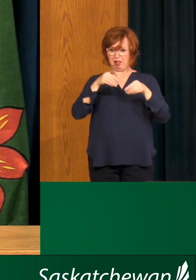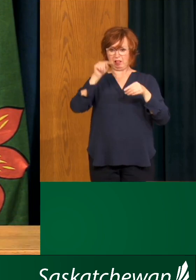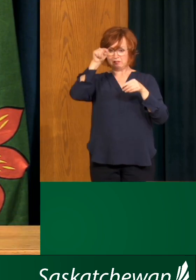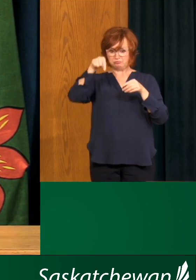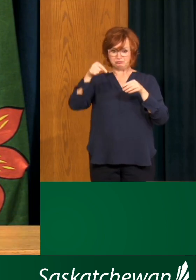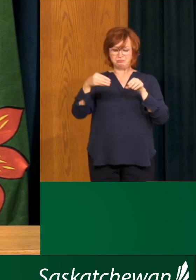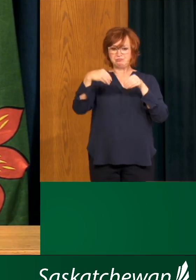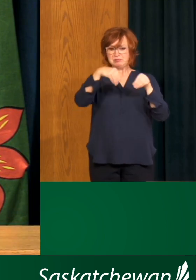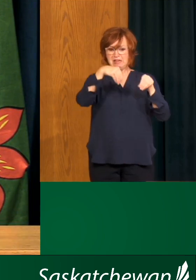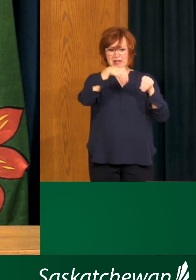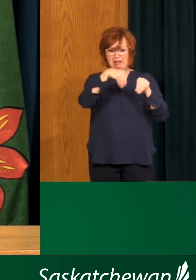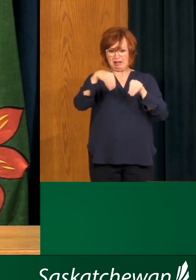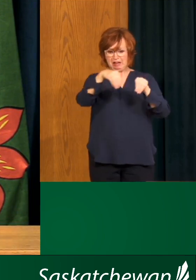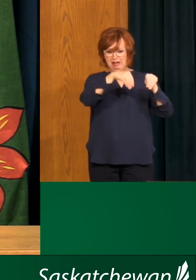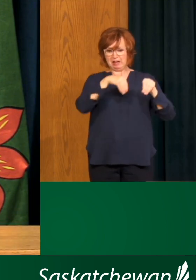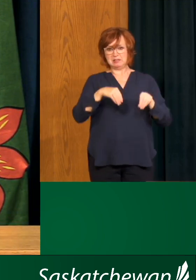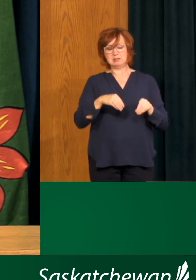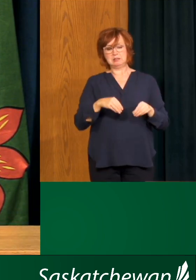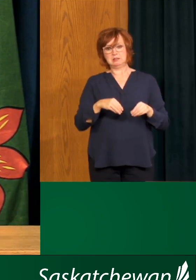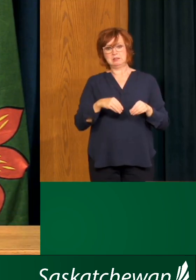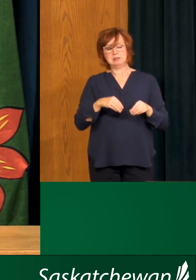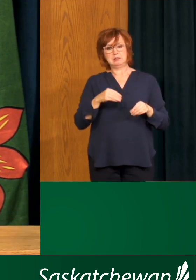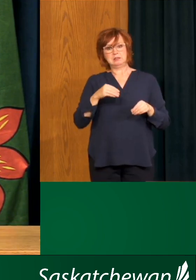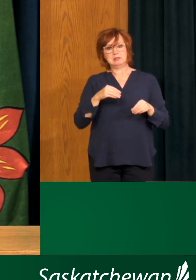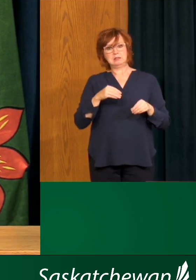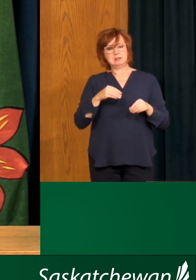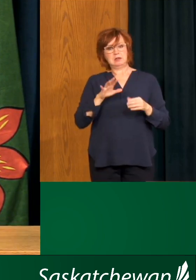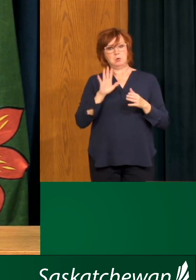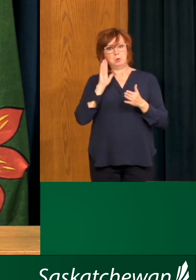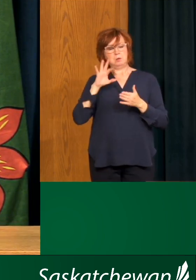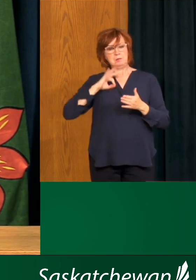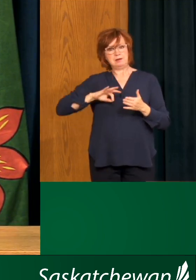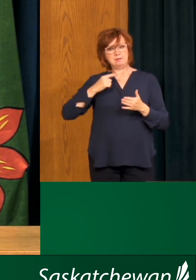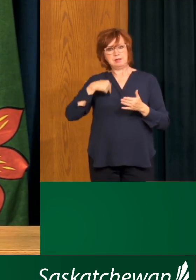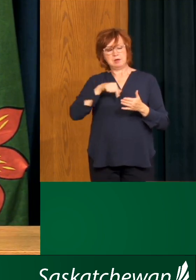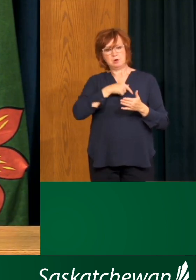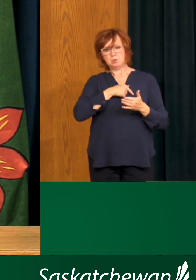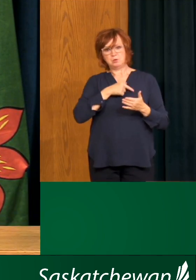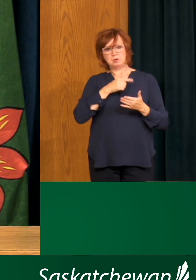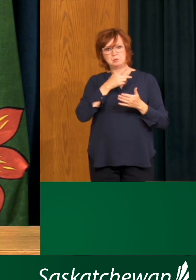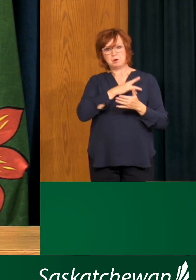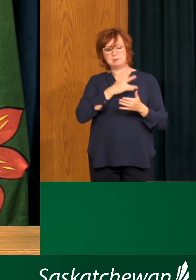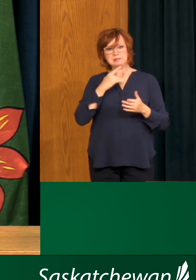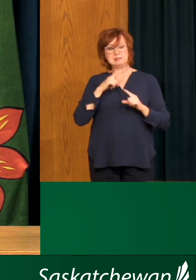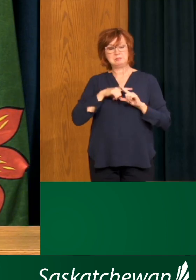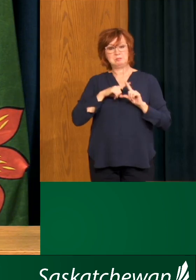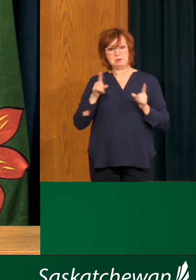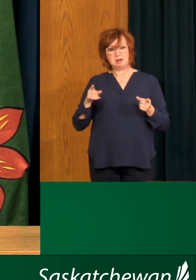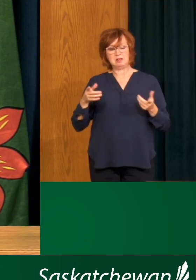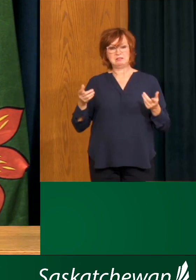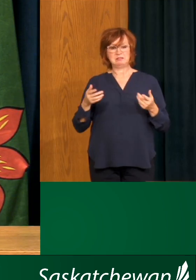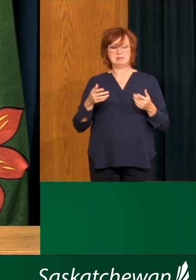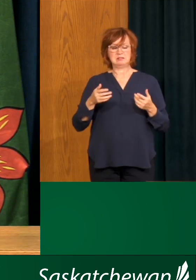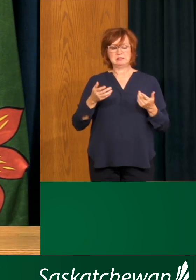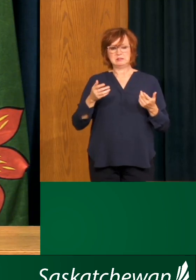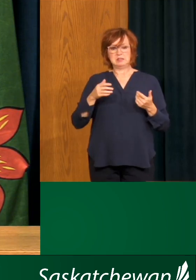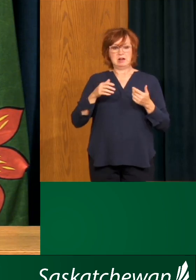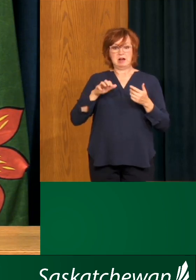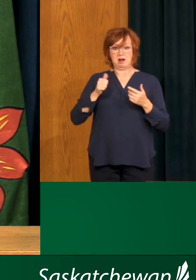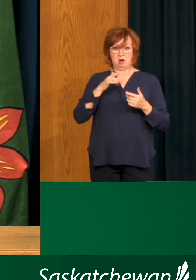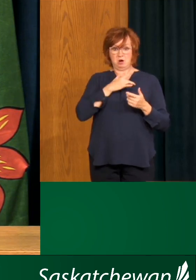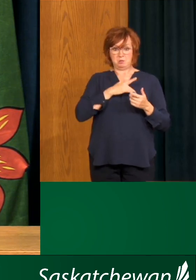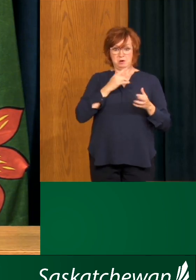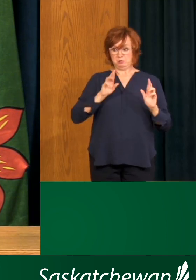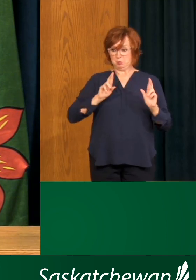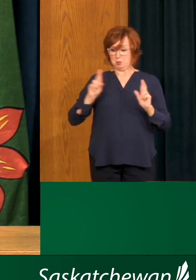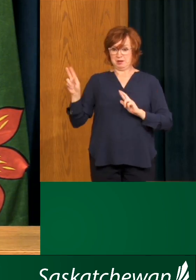be supportive of opening up that border in the near term. But I think in the out months that conversation may start to change as our